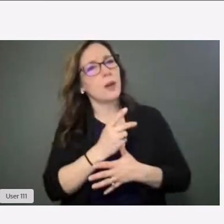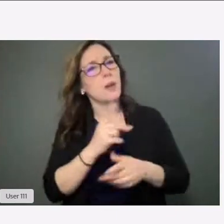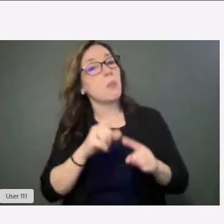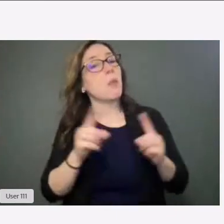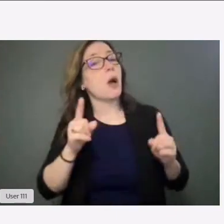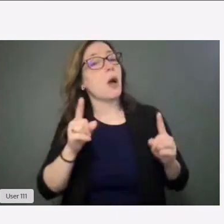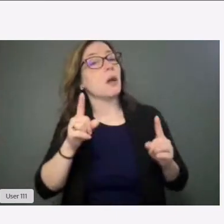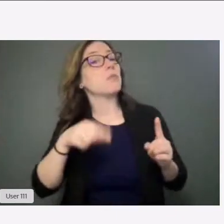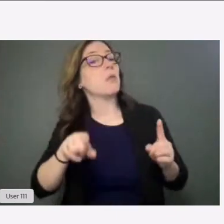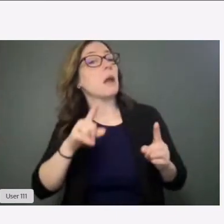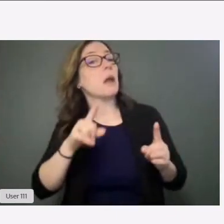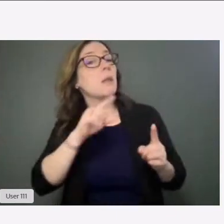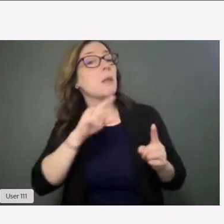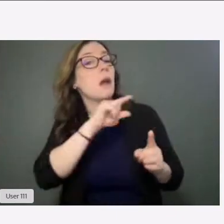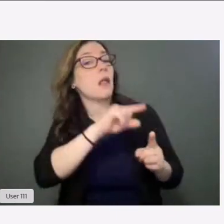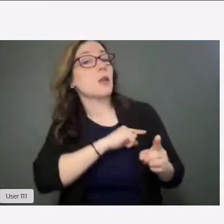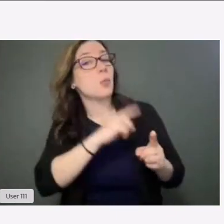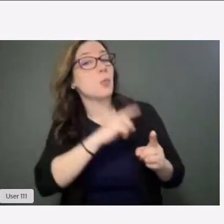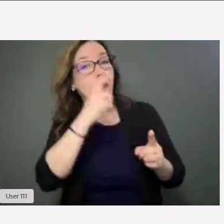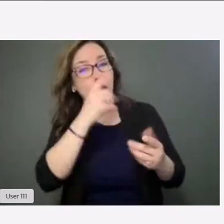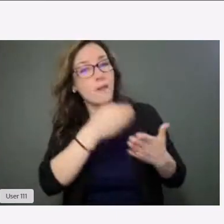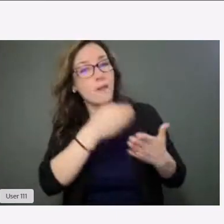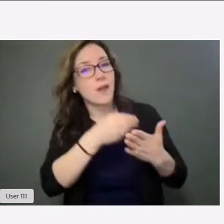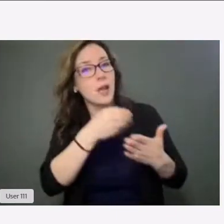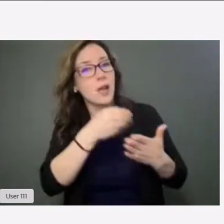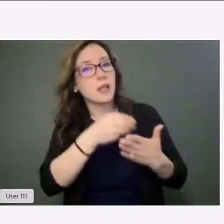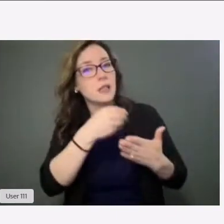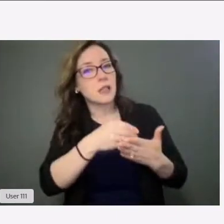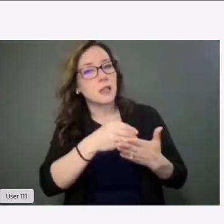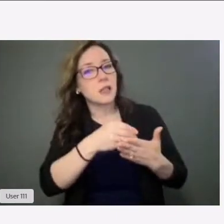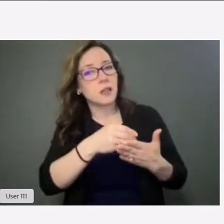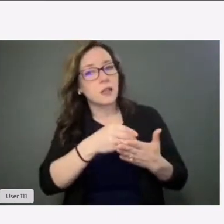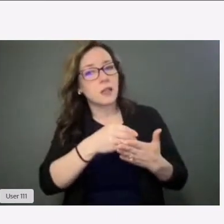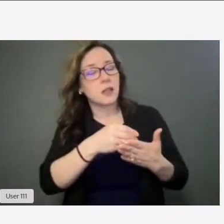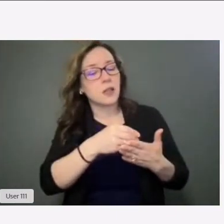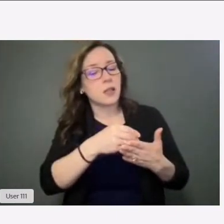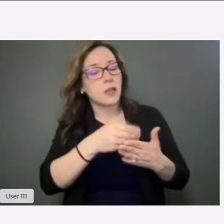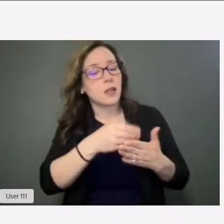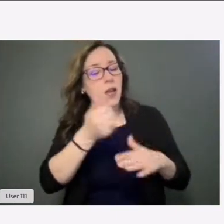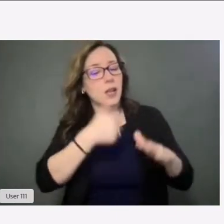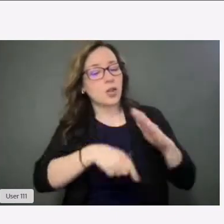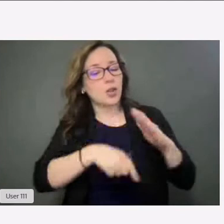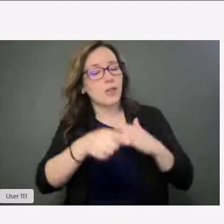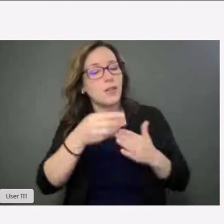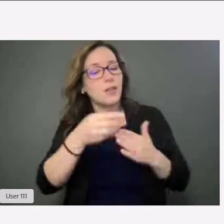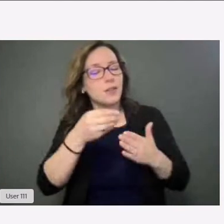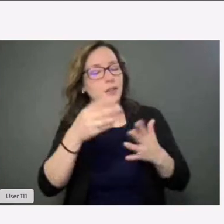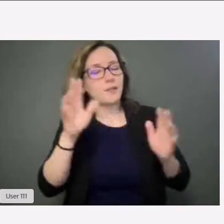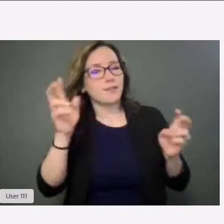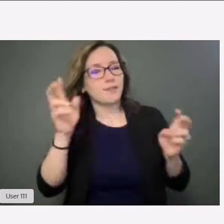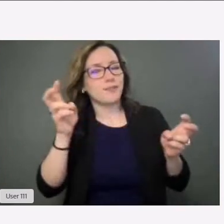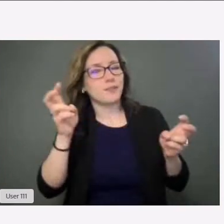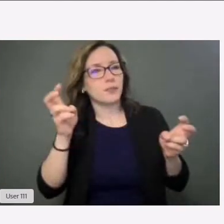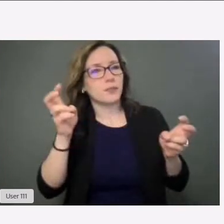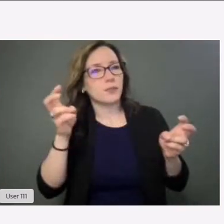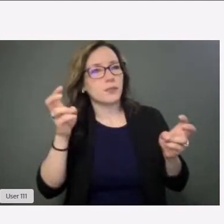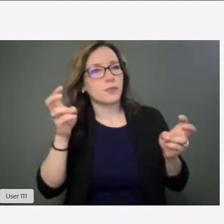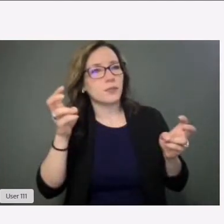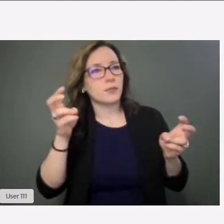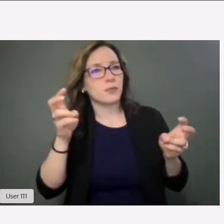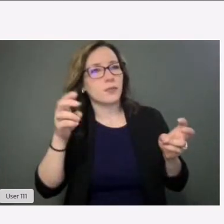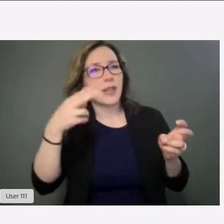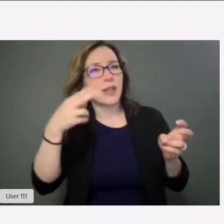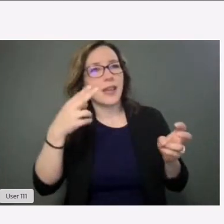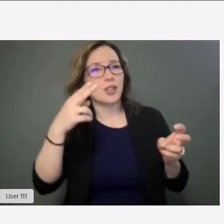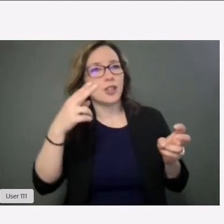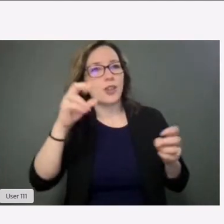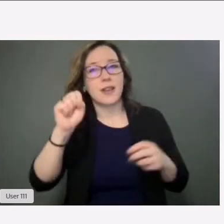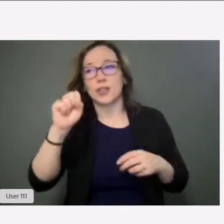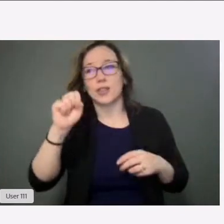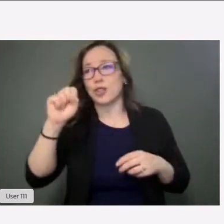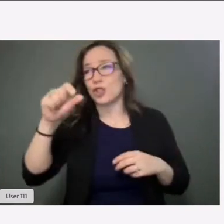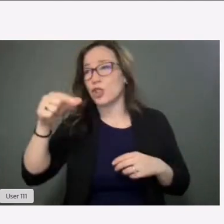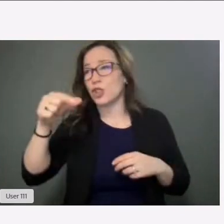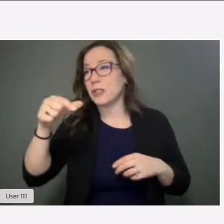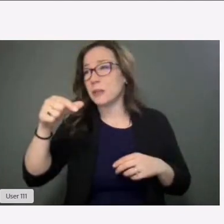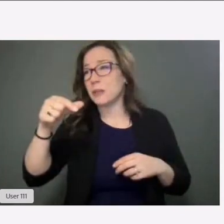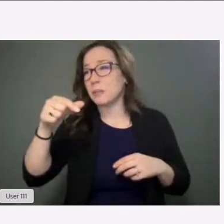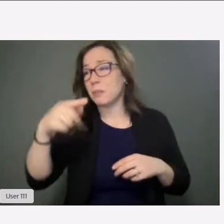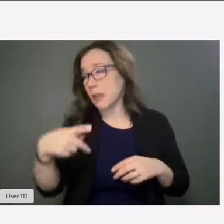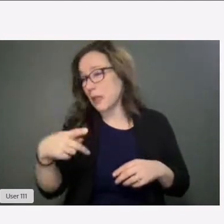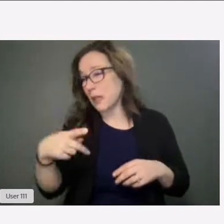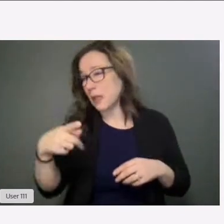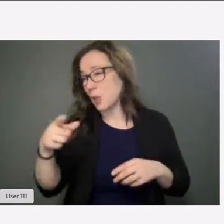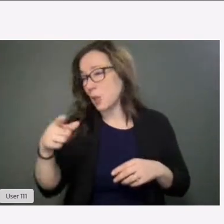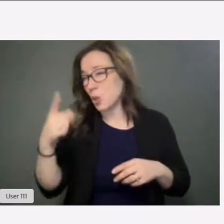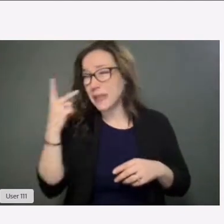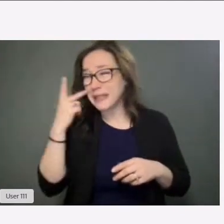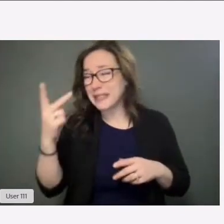be eligible for funding under this sort of, under the HSGP? Have you guys funded, have you seen